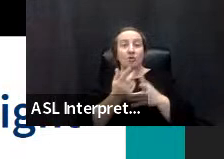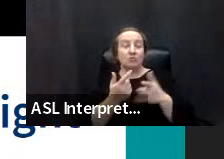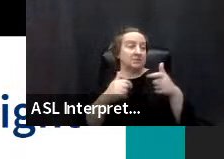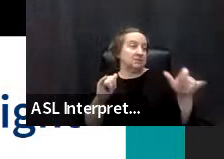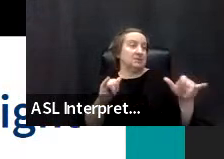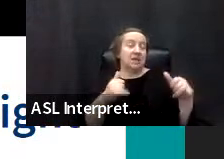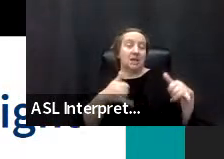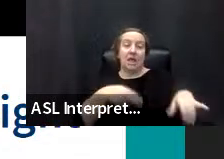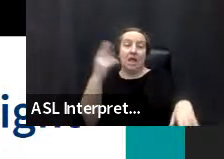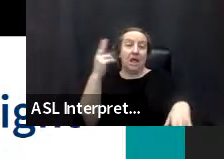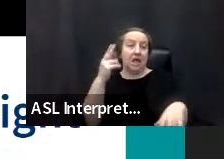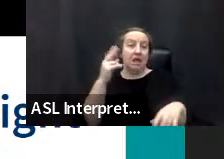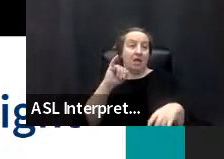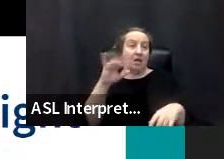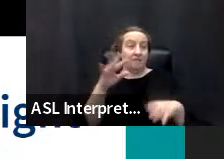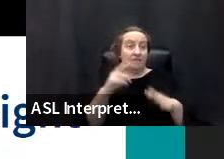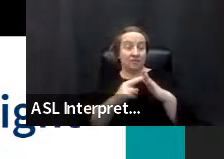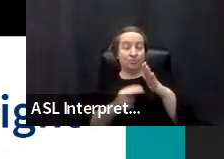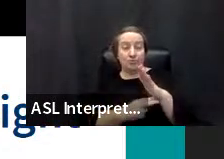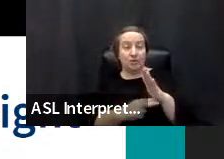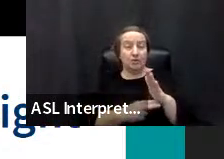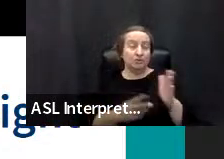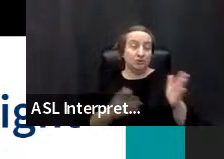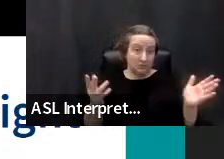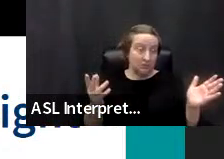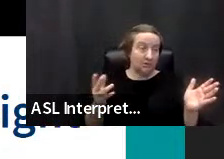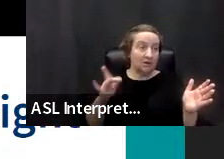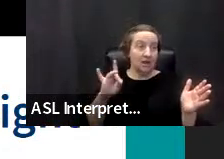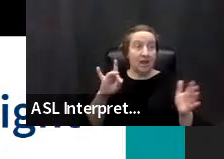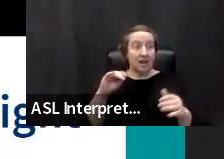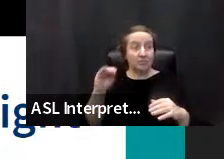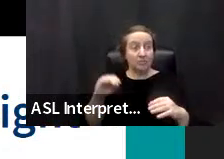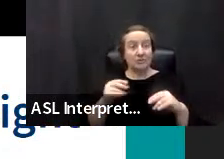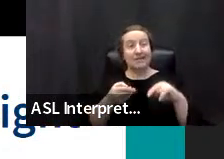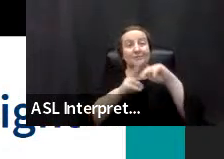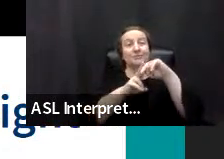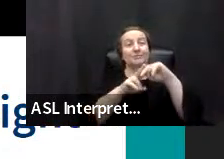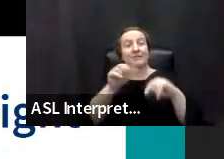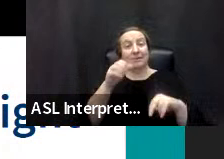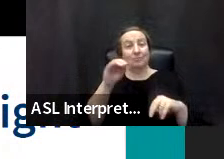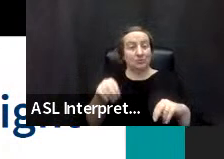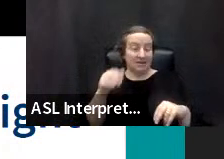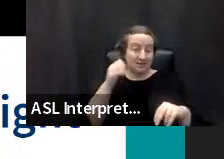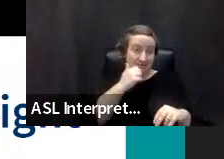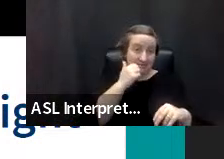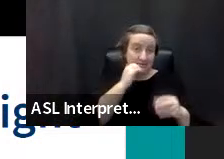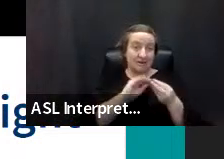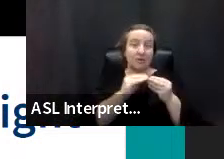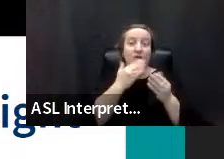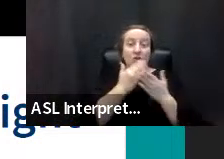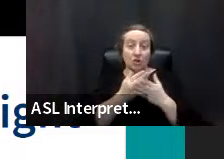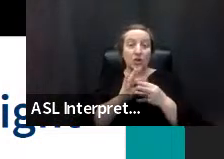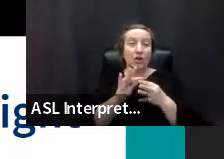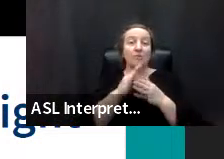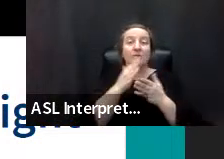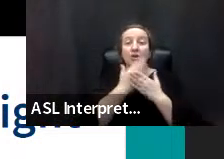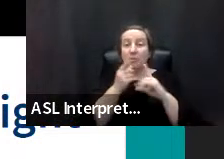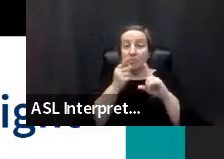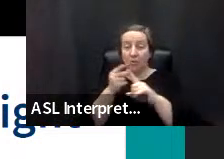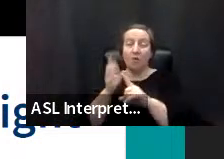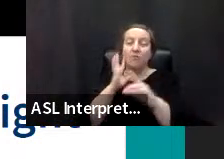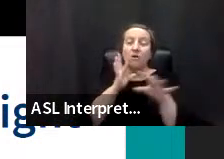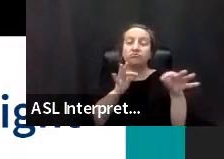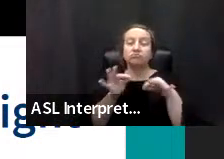higher on the I-5 bridge. I mean, it's gone from 8% up to about 10% of the daily numbers. So good comments, good points. I'll get a little bit more into